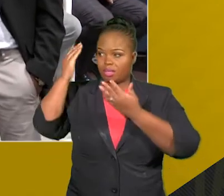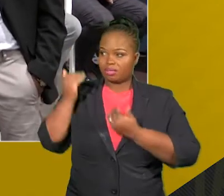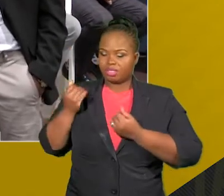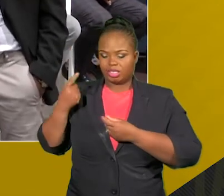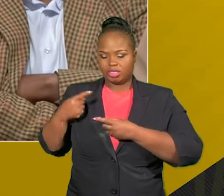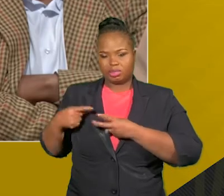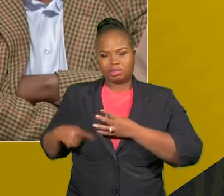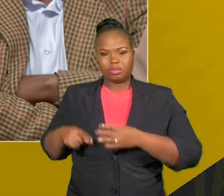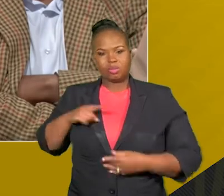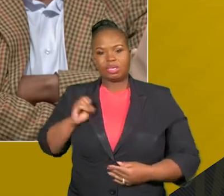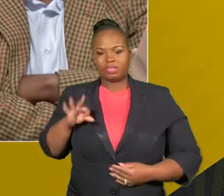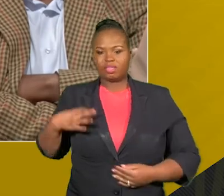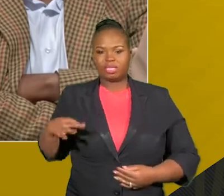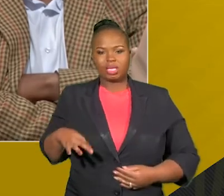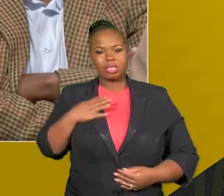For instance,